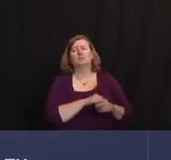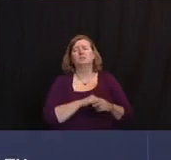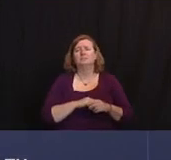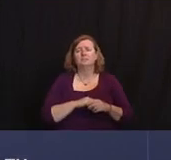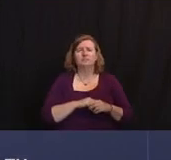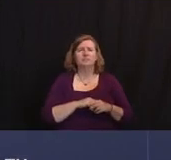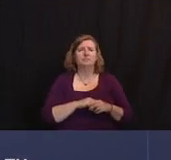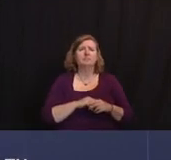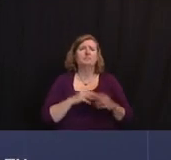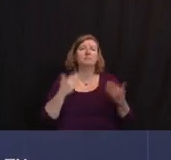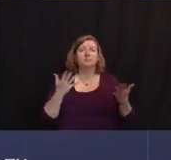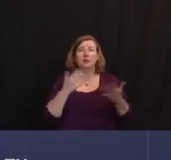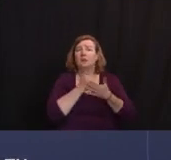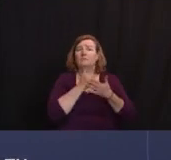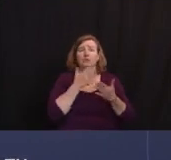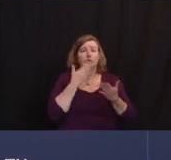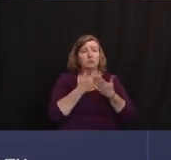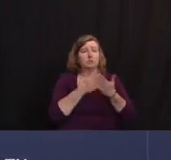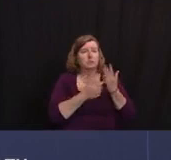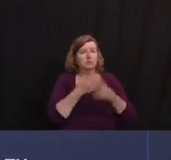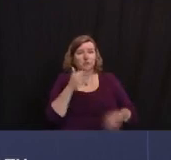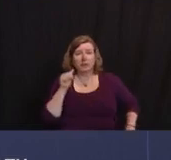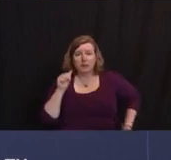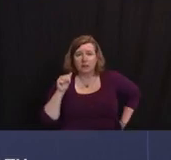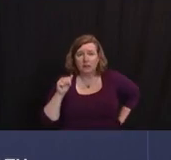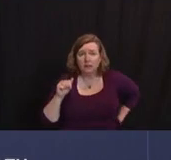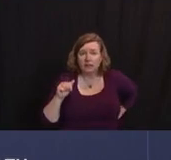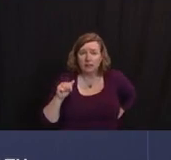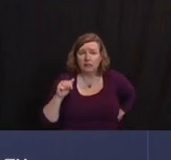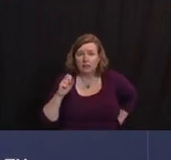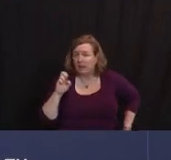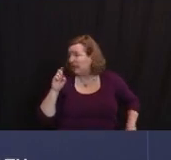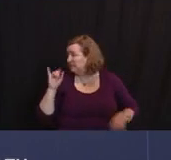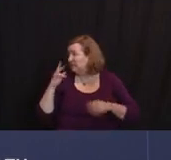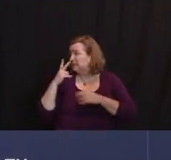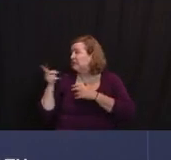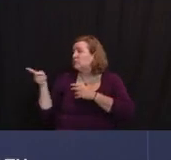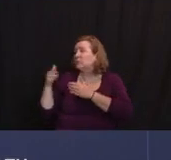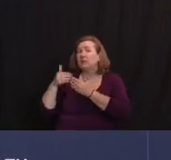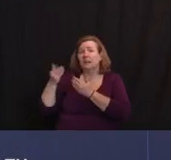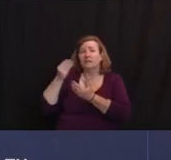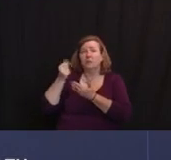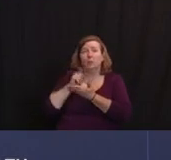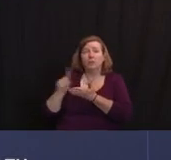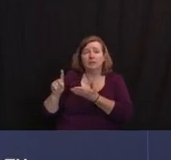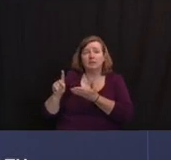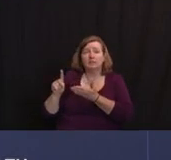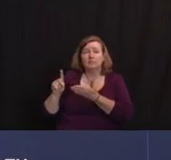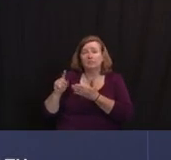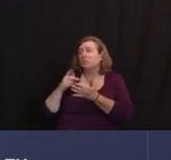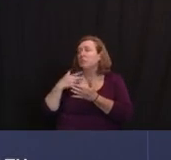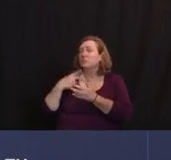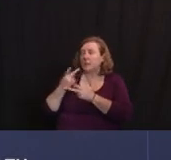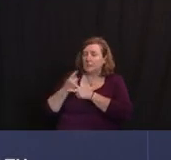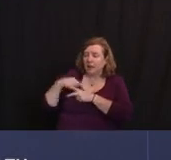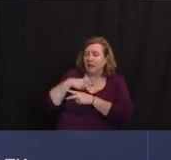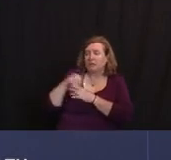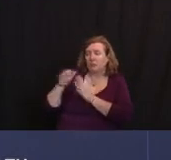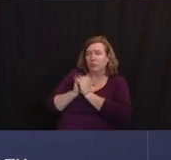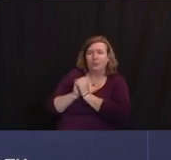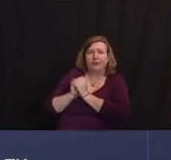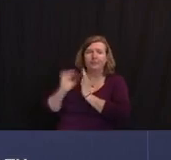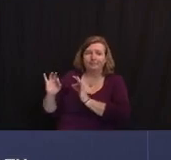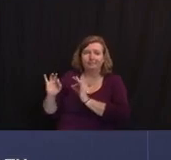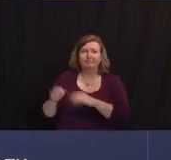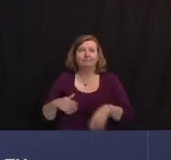Very helpful discussion. Eddie, we won't see you for a few. Keep us in your prayers and in mind. I will be in touch. My commitment